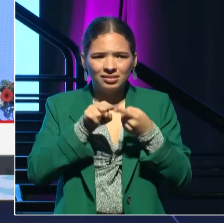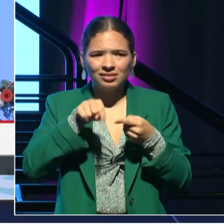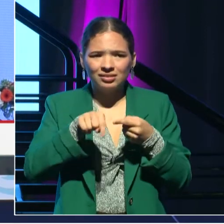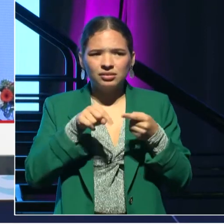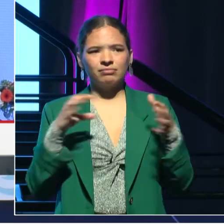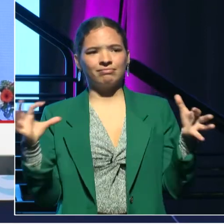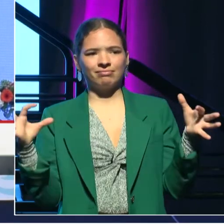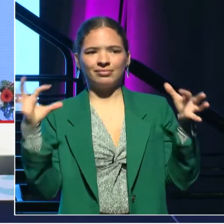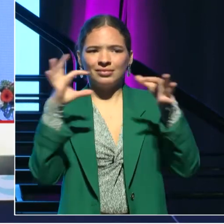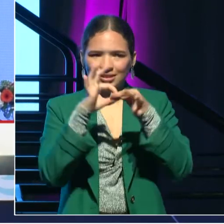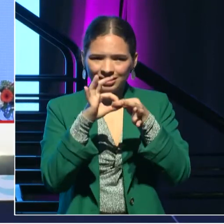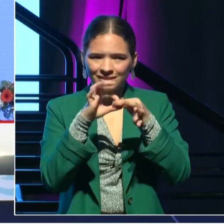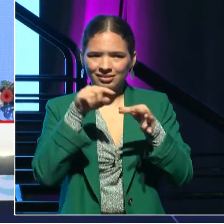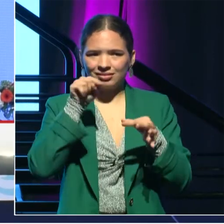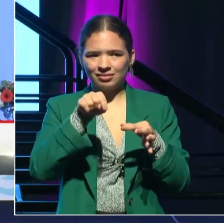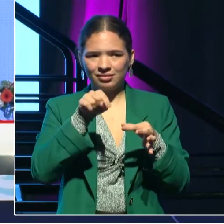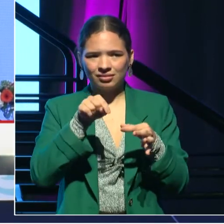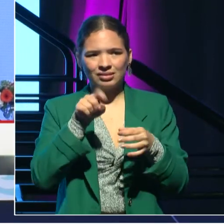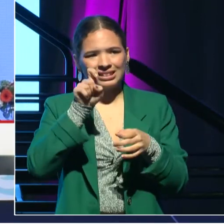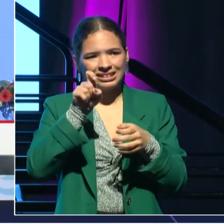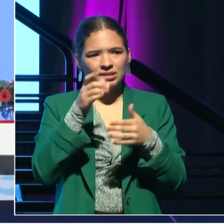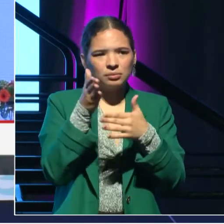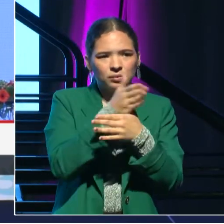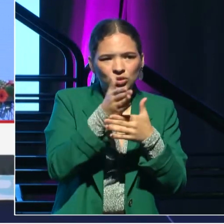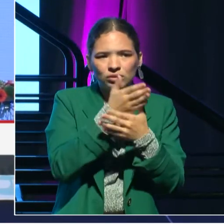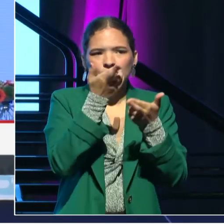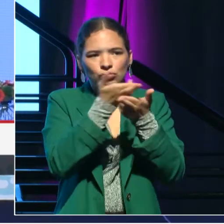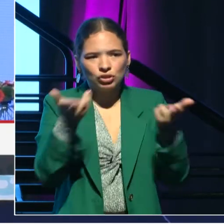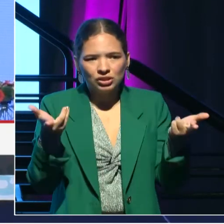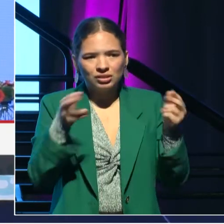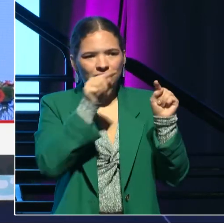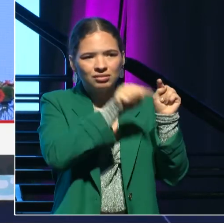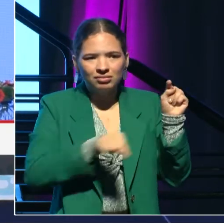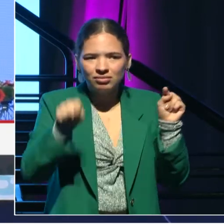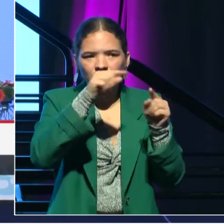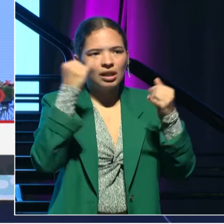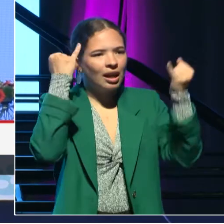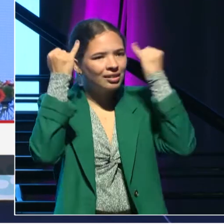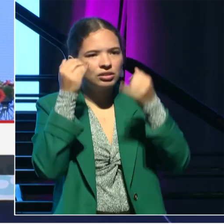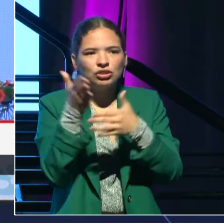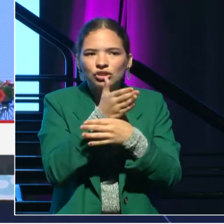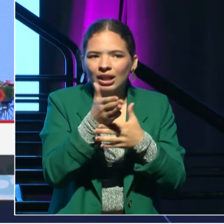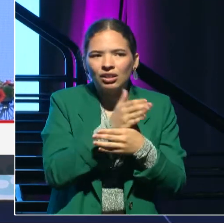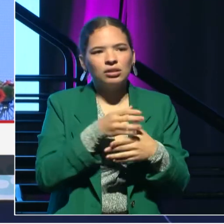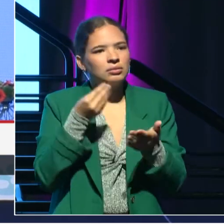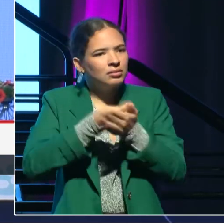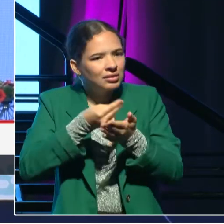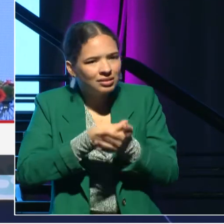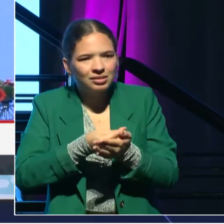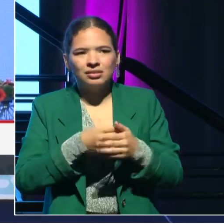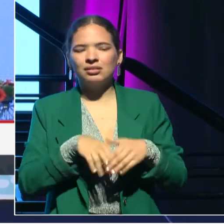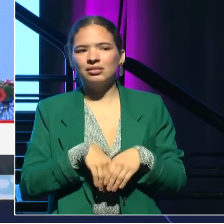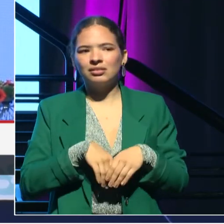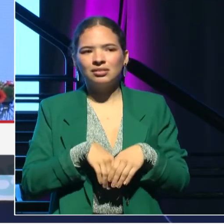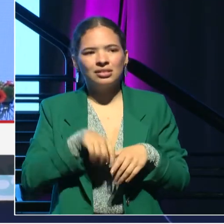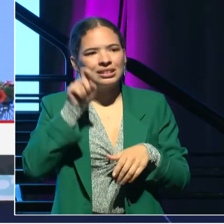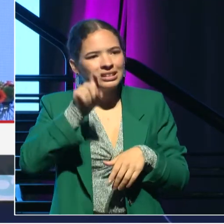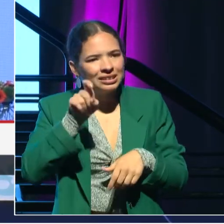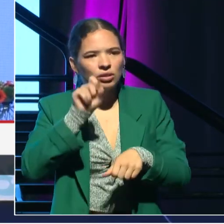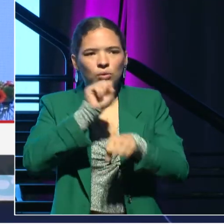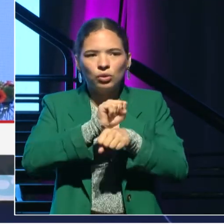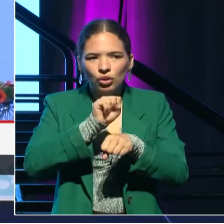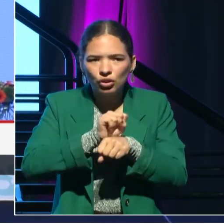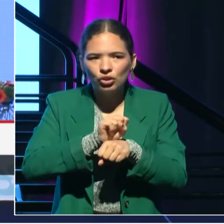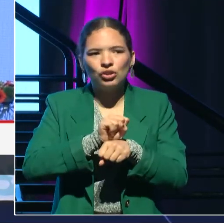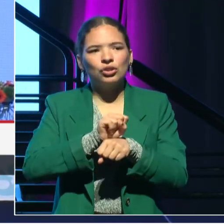in silos, sharing resources, sharing ideas, sharing funding people that are doing the work, we're not going to move